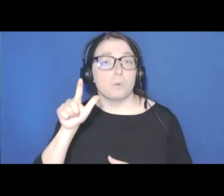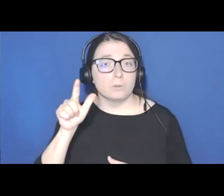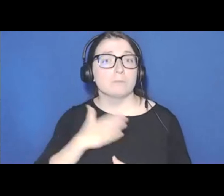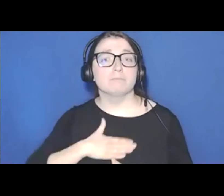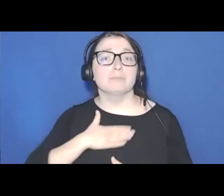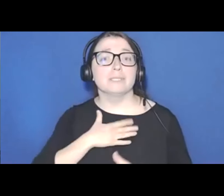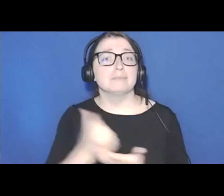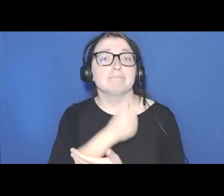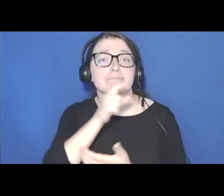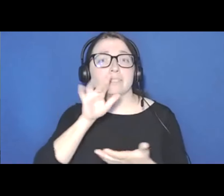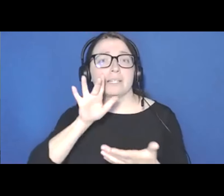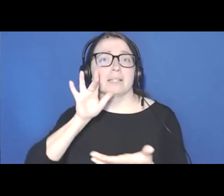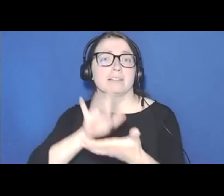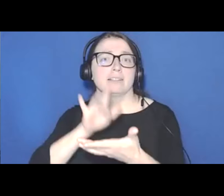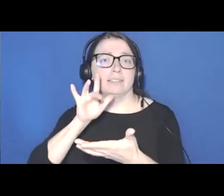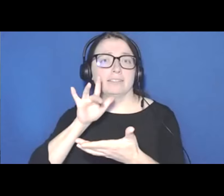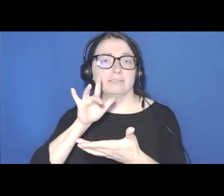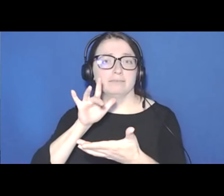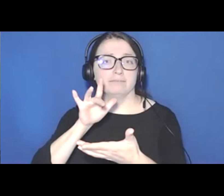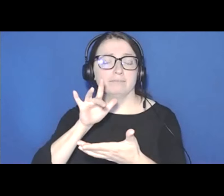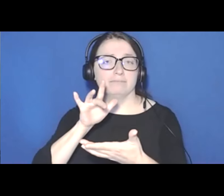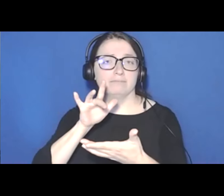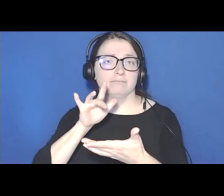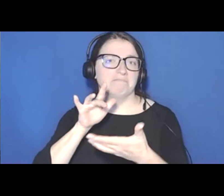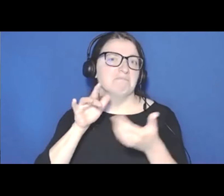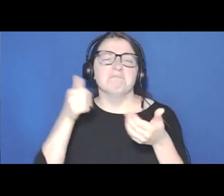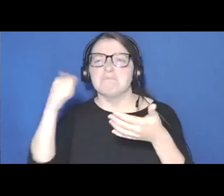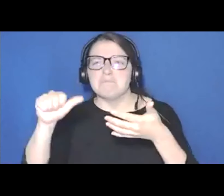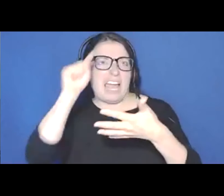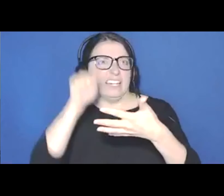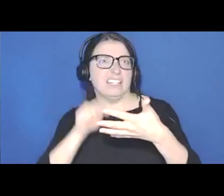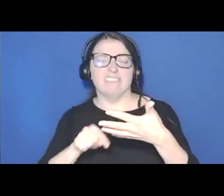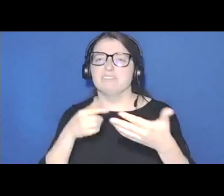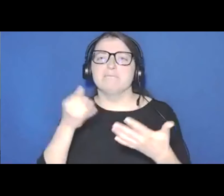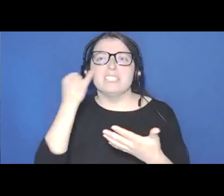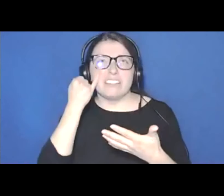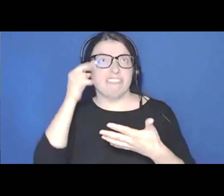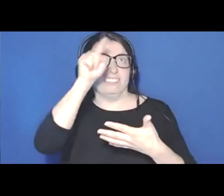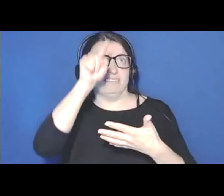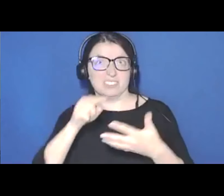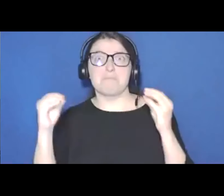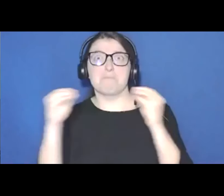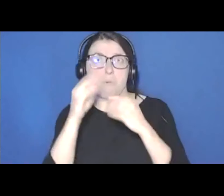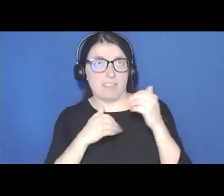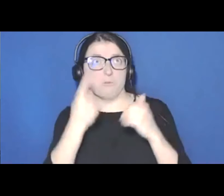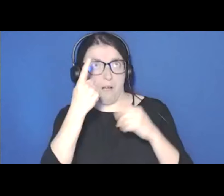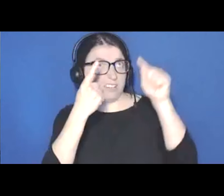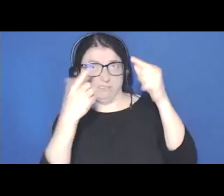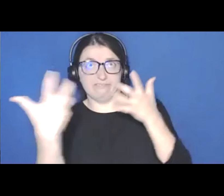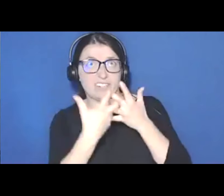to select all of them, that any of these, one or more, that indicate your